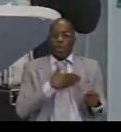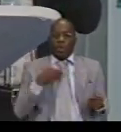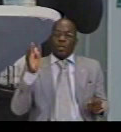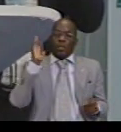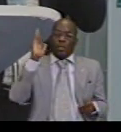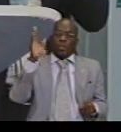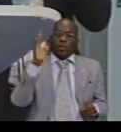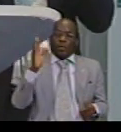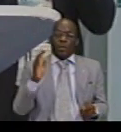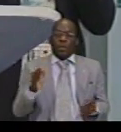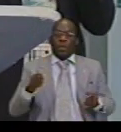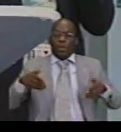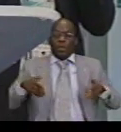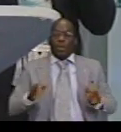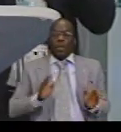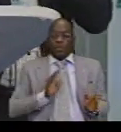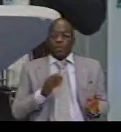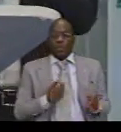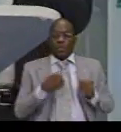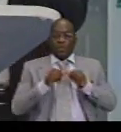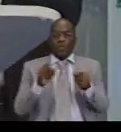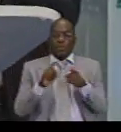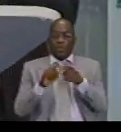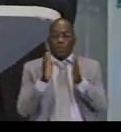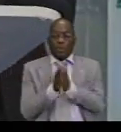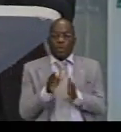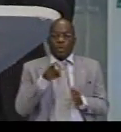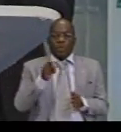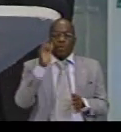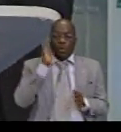Let's continue praying. We are going to ask the Lord